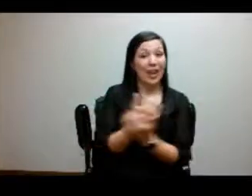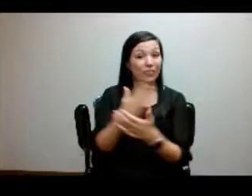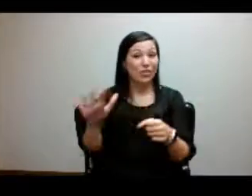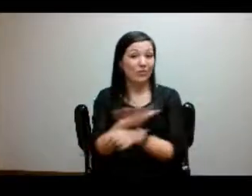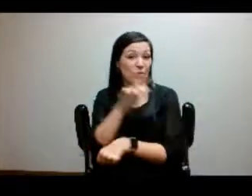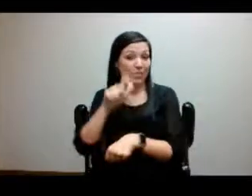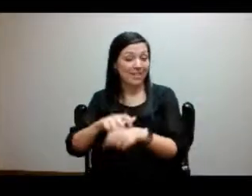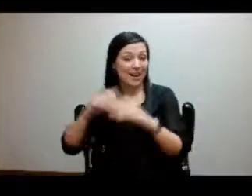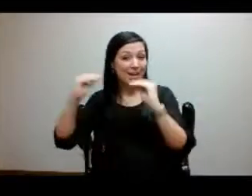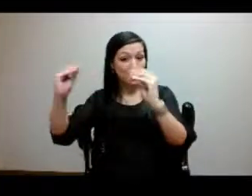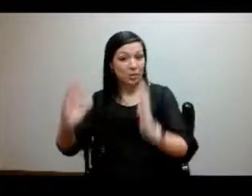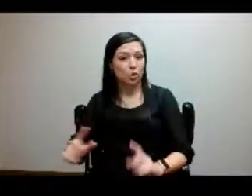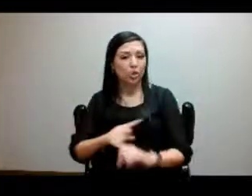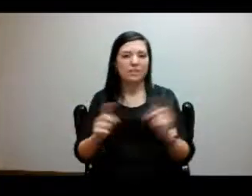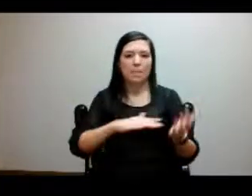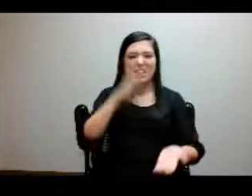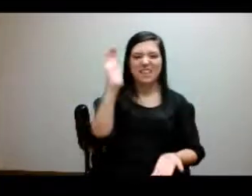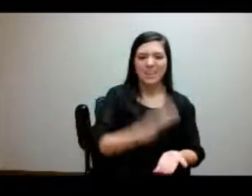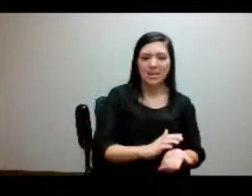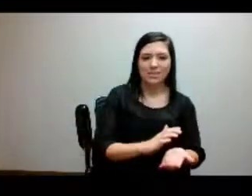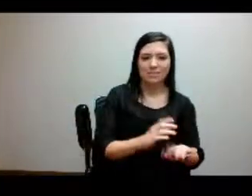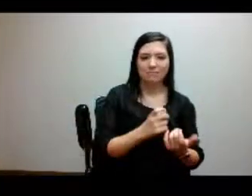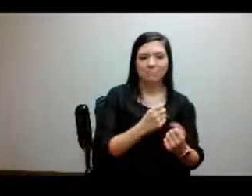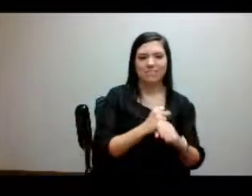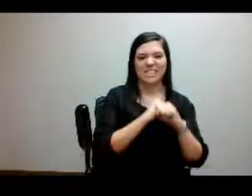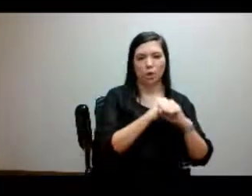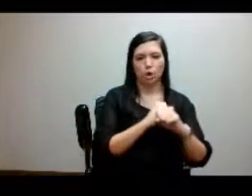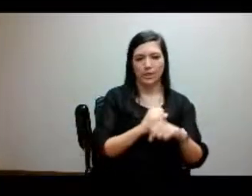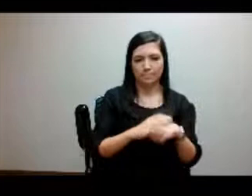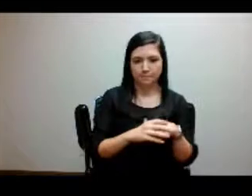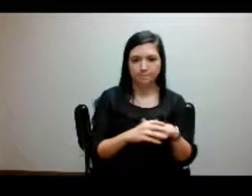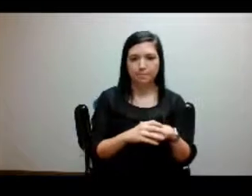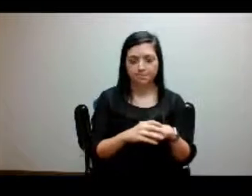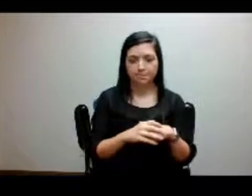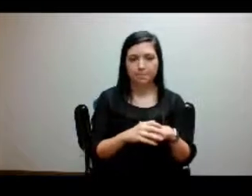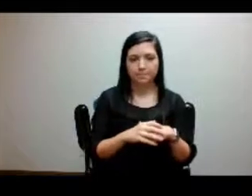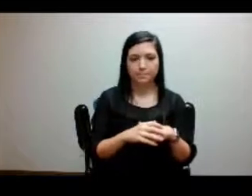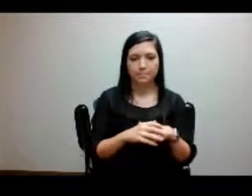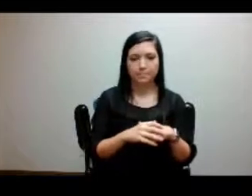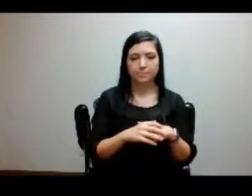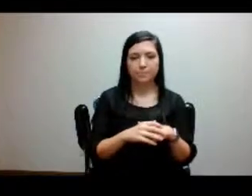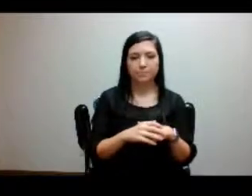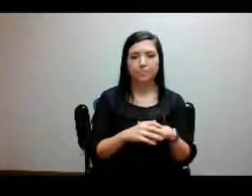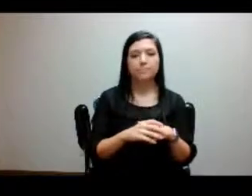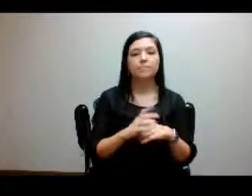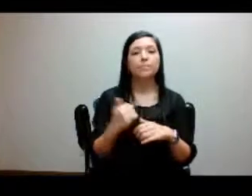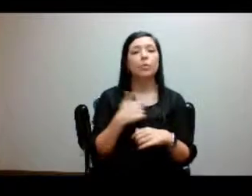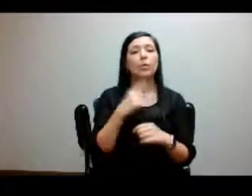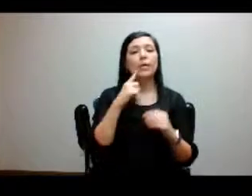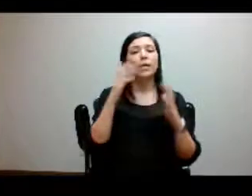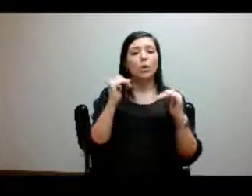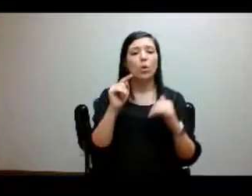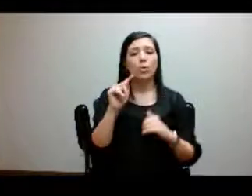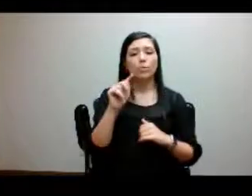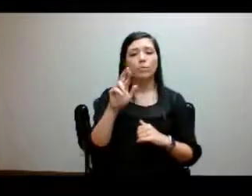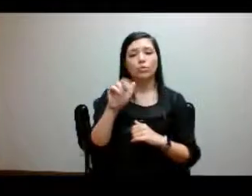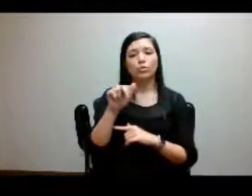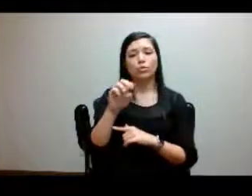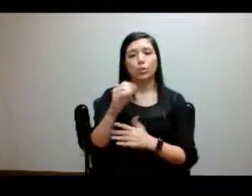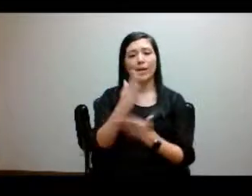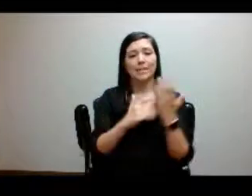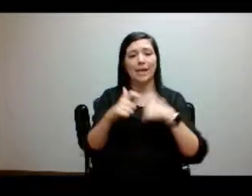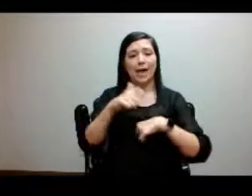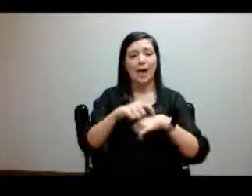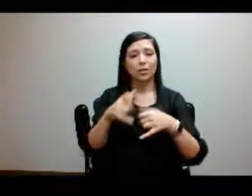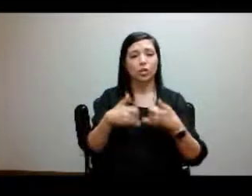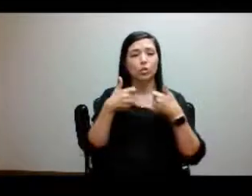much less security. While it is only a token, we hope the Trace Adjunct Award sends a message